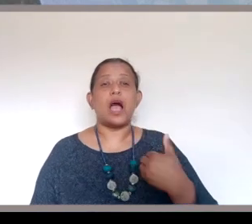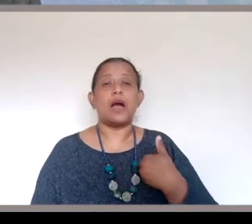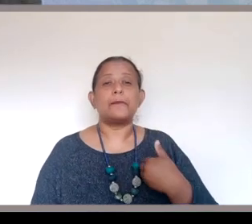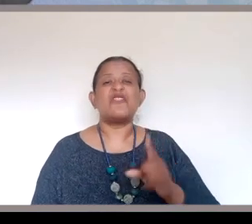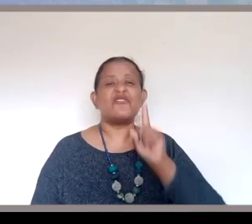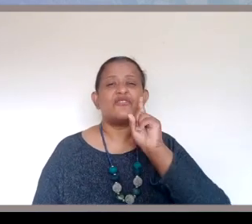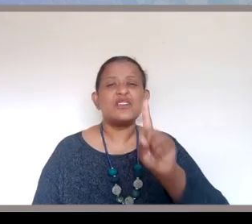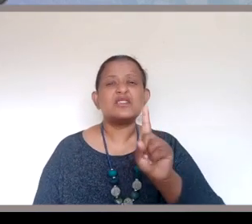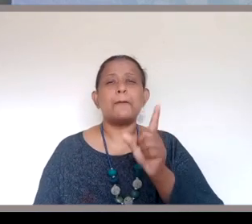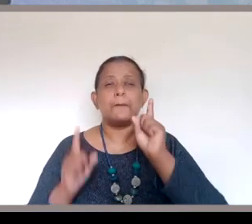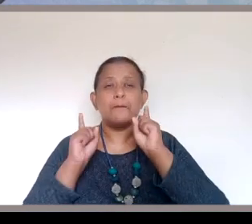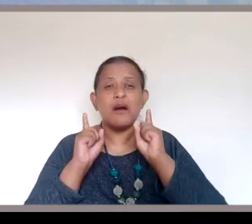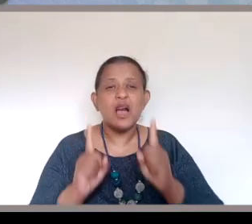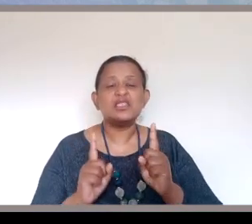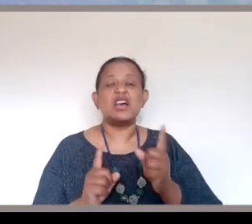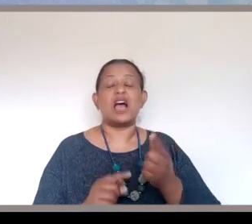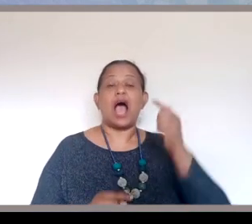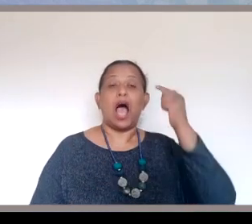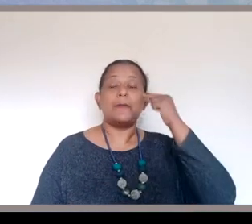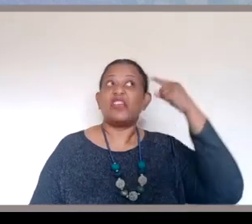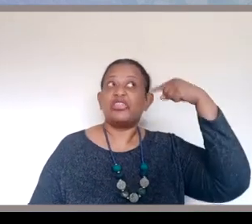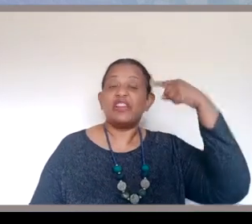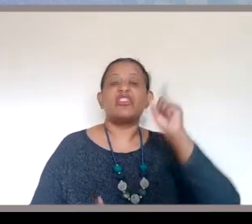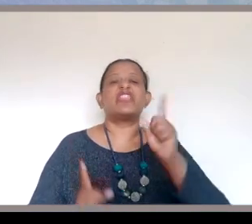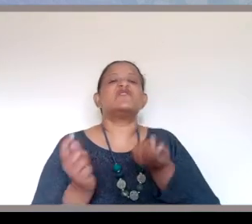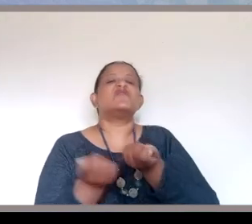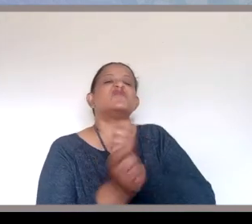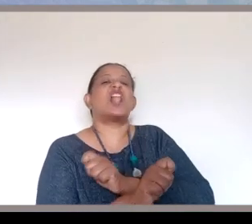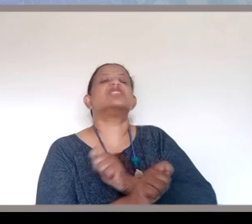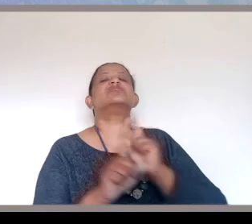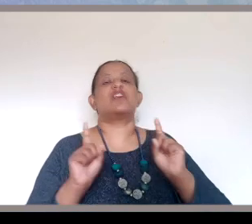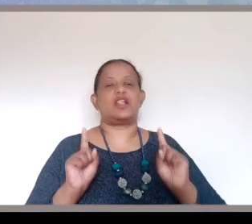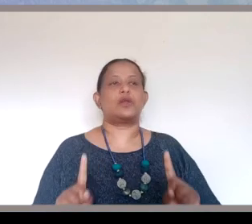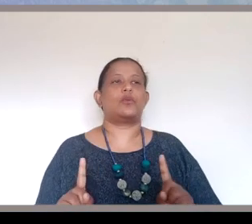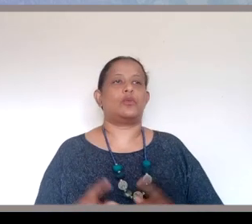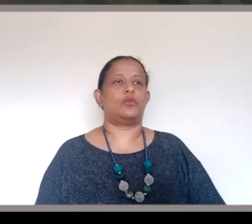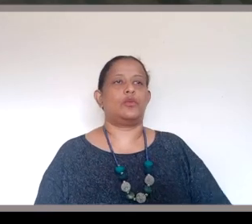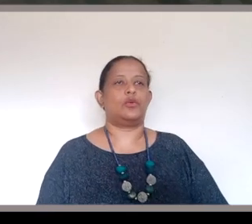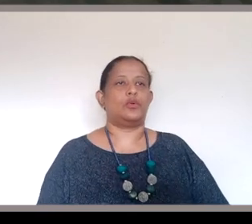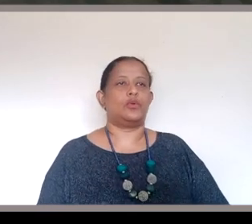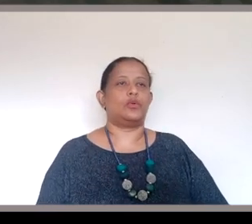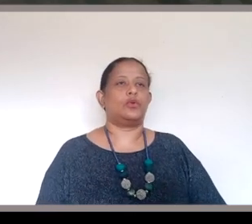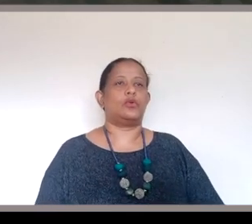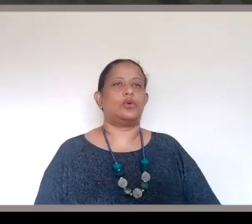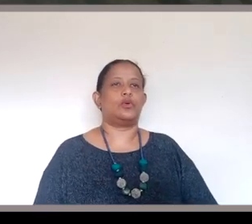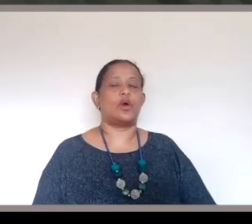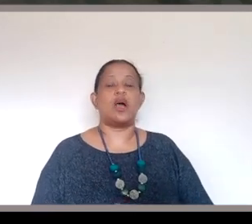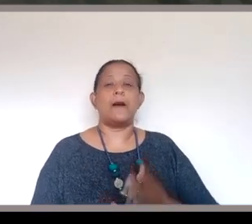you win also by changing your thoughts. We need to change the way we think.